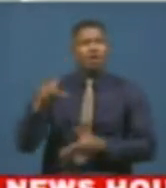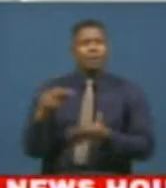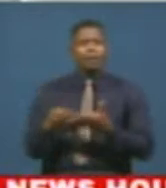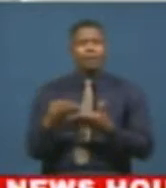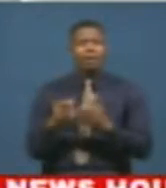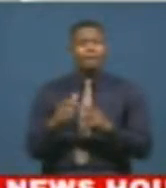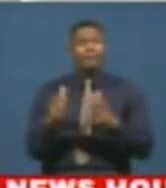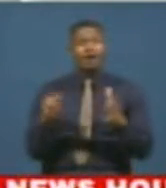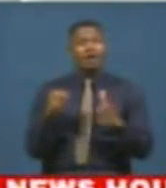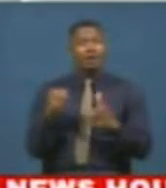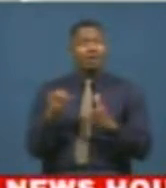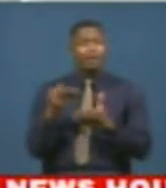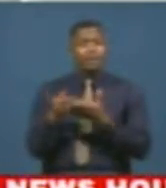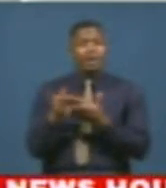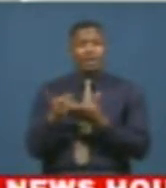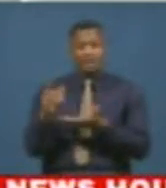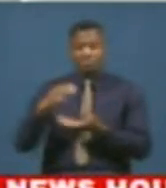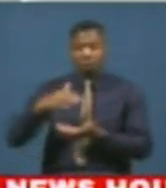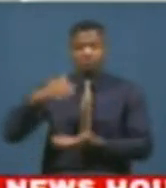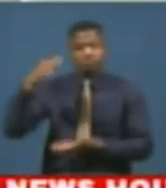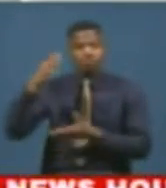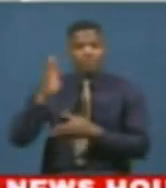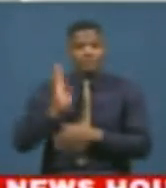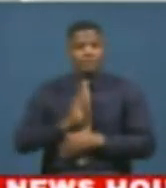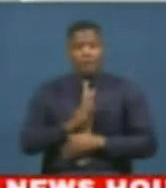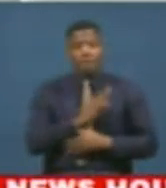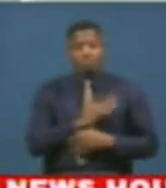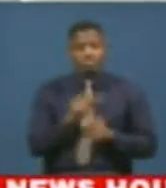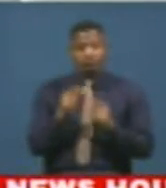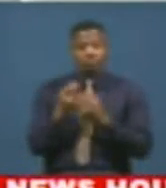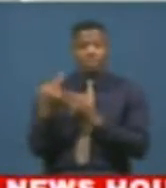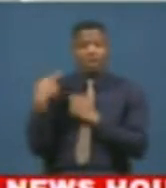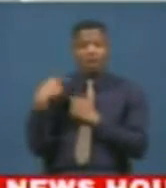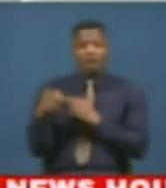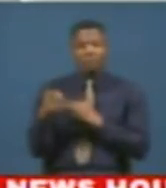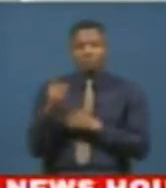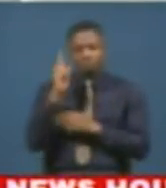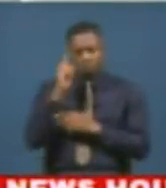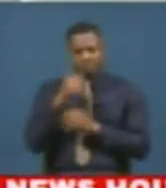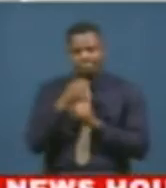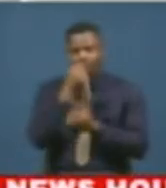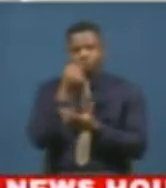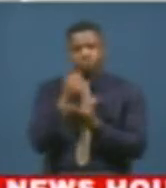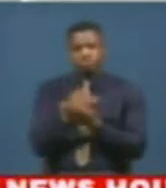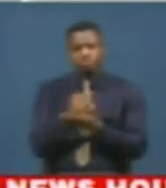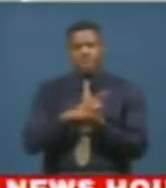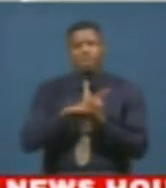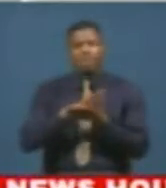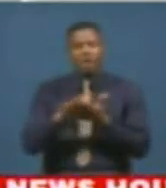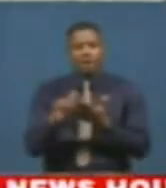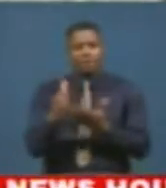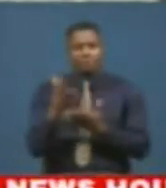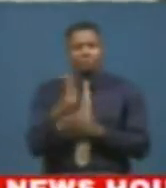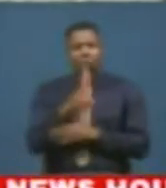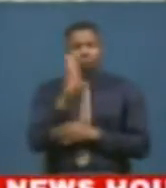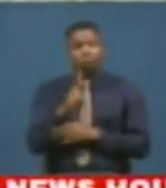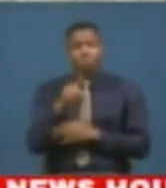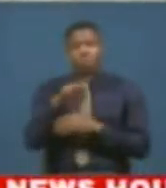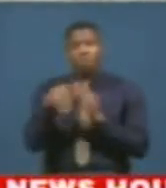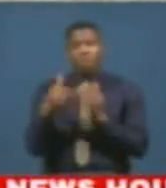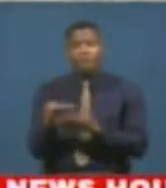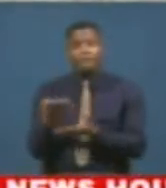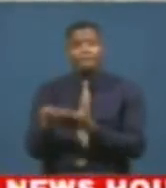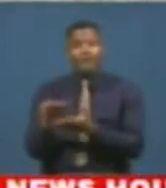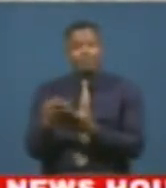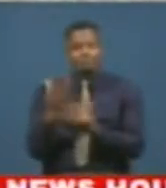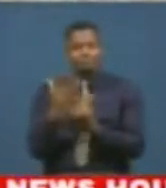The Board of Trustees will ensure the judicious and transparent application of all monies